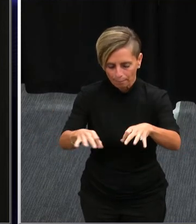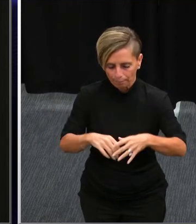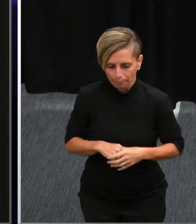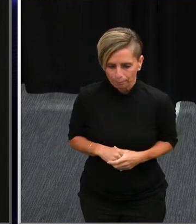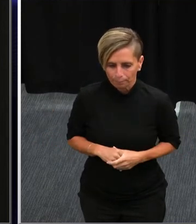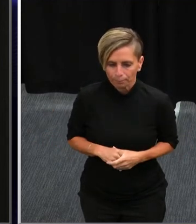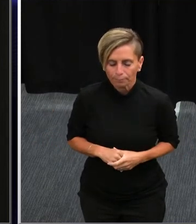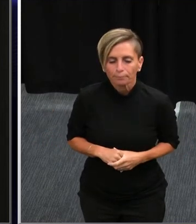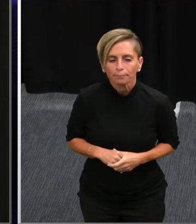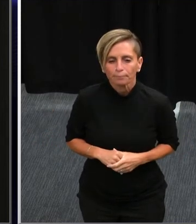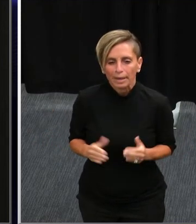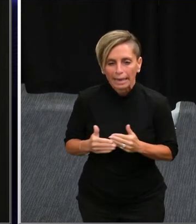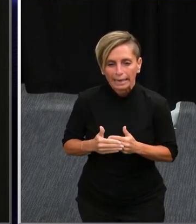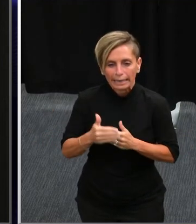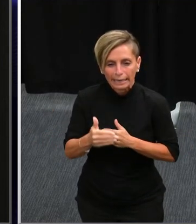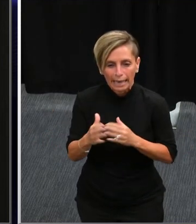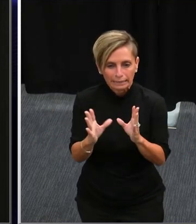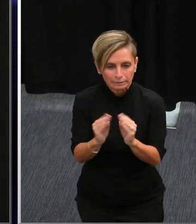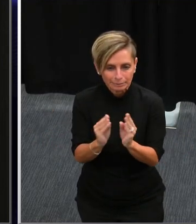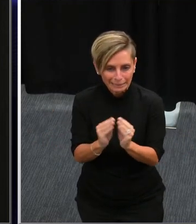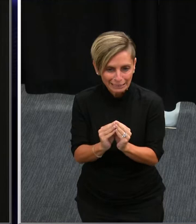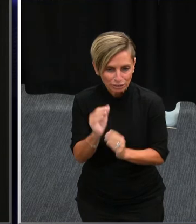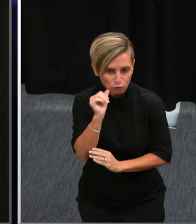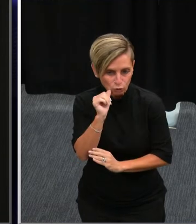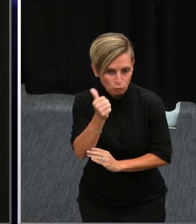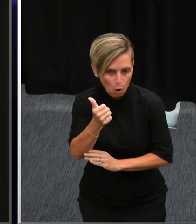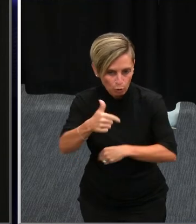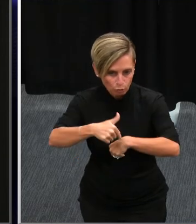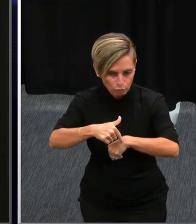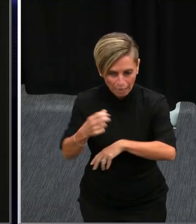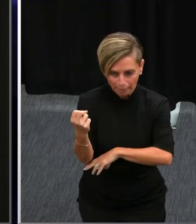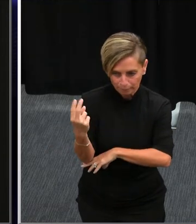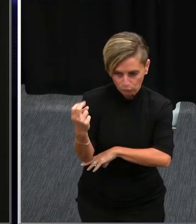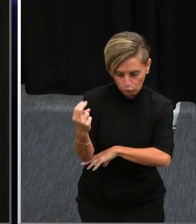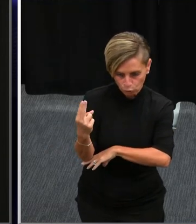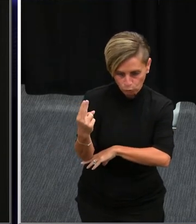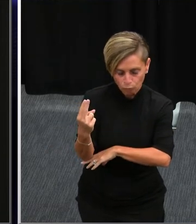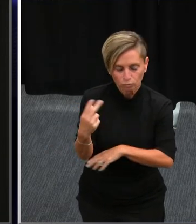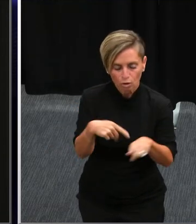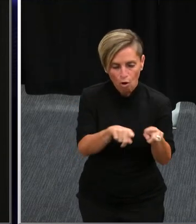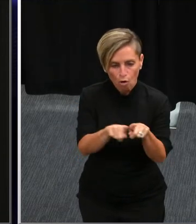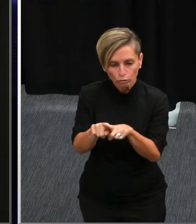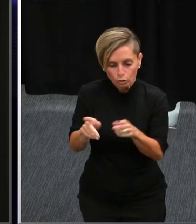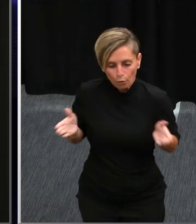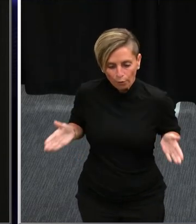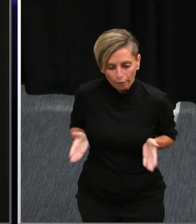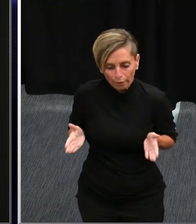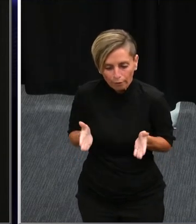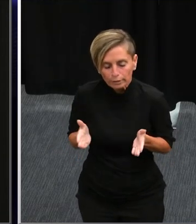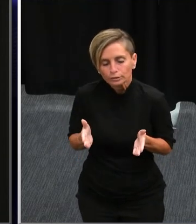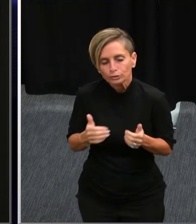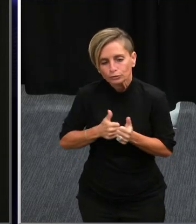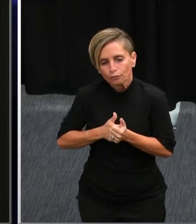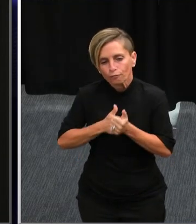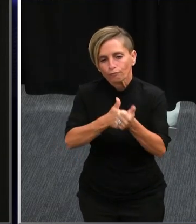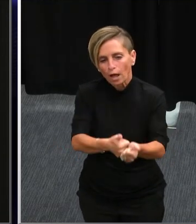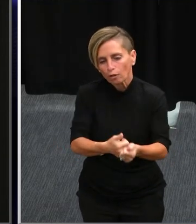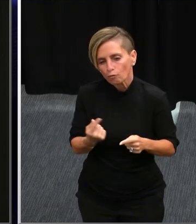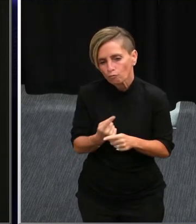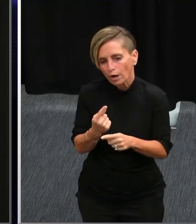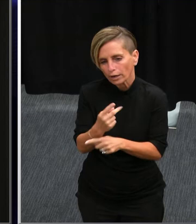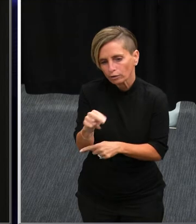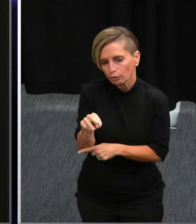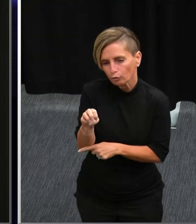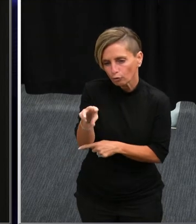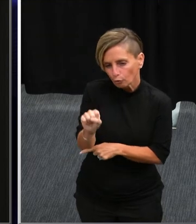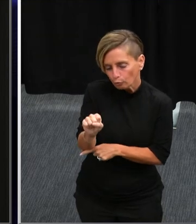next briefing will be at noon tomorrow. We encourage you to follow your local news reports. Tune into briefings on your local TV